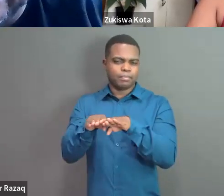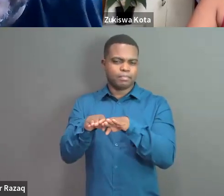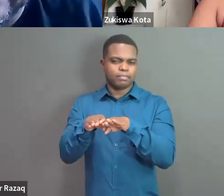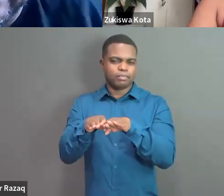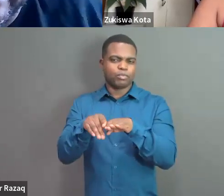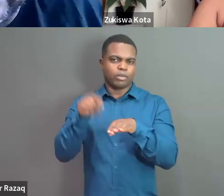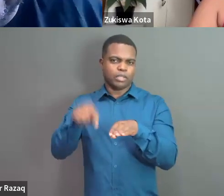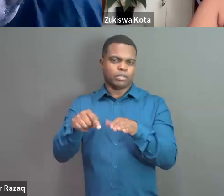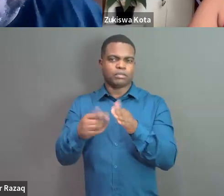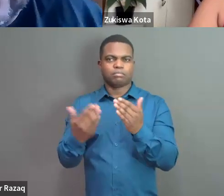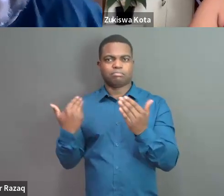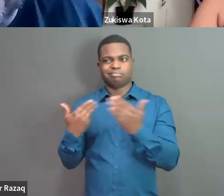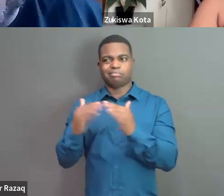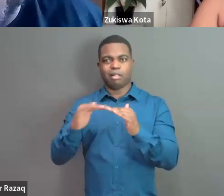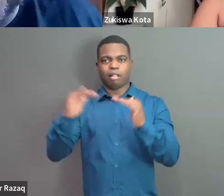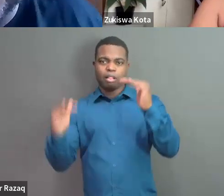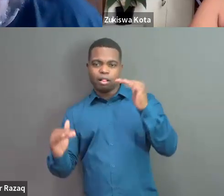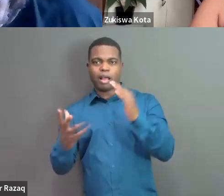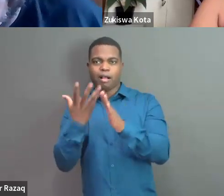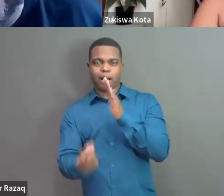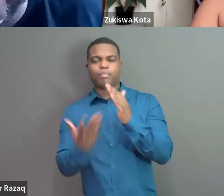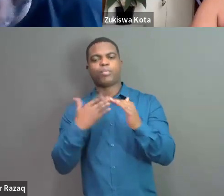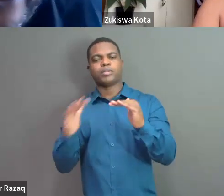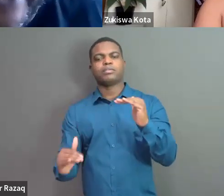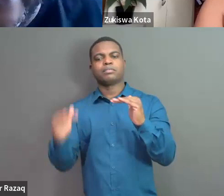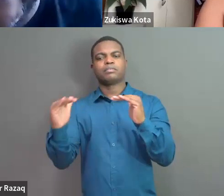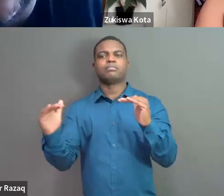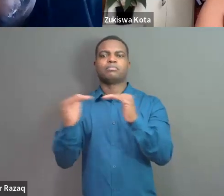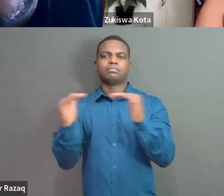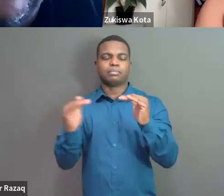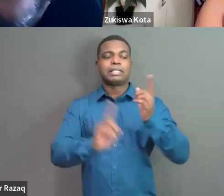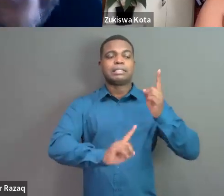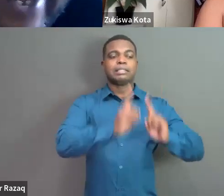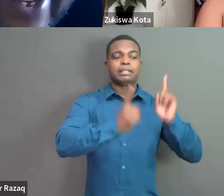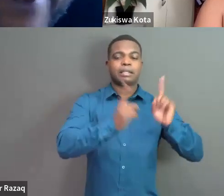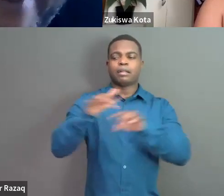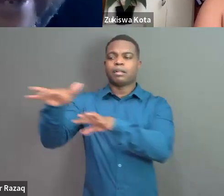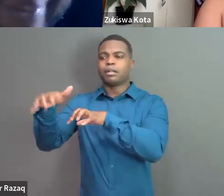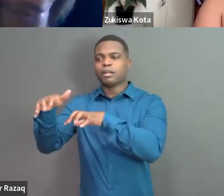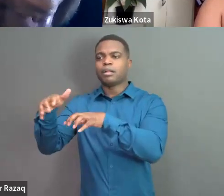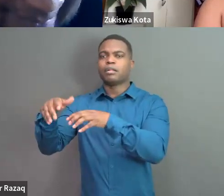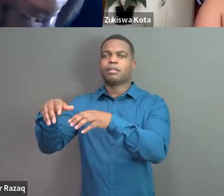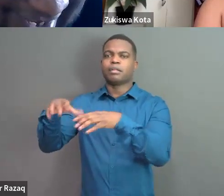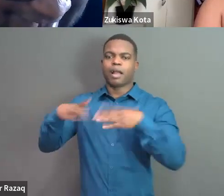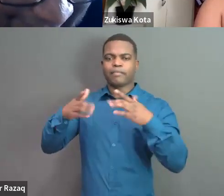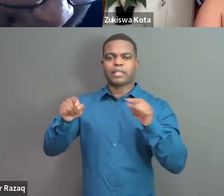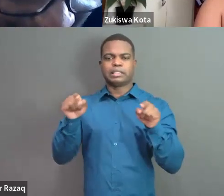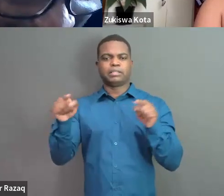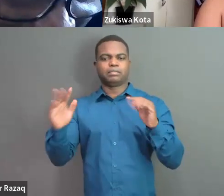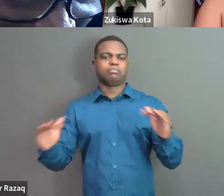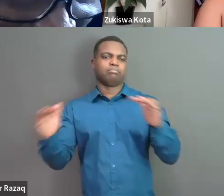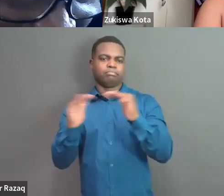rural areas. Thank you so much for listening to me. Much